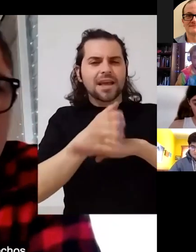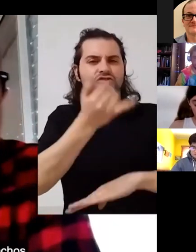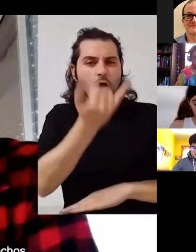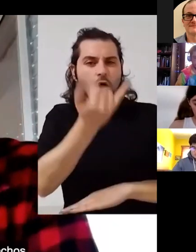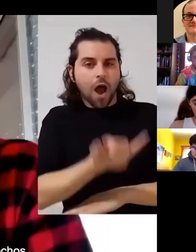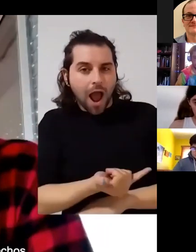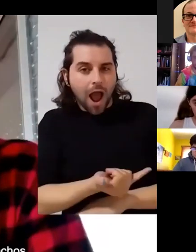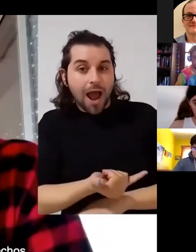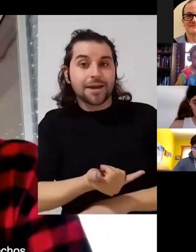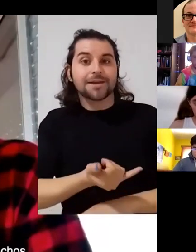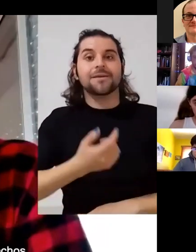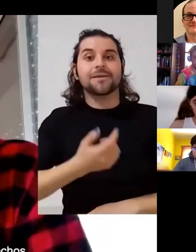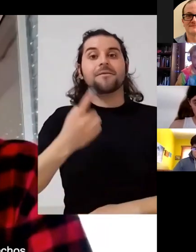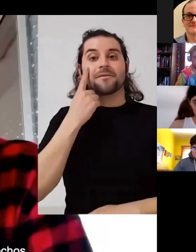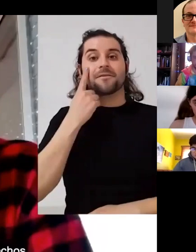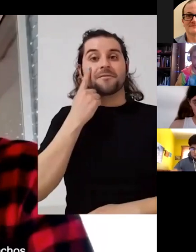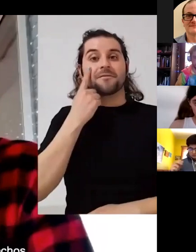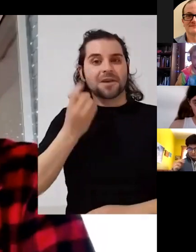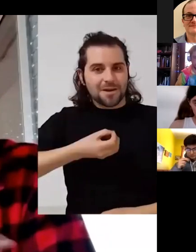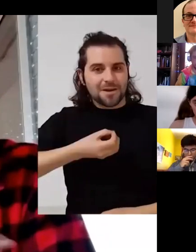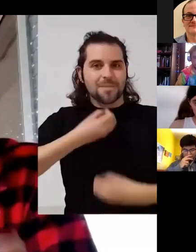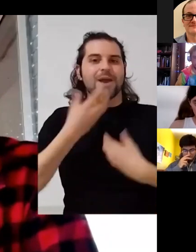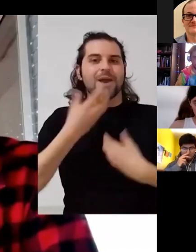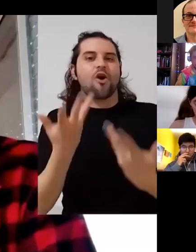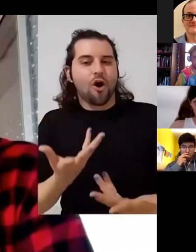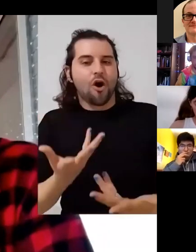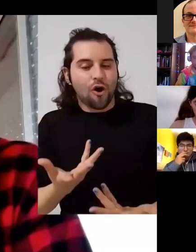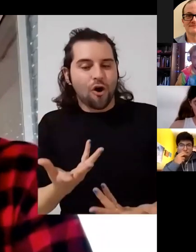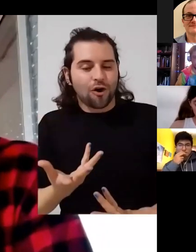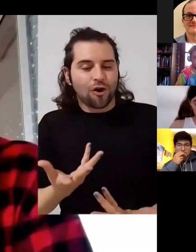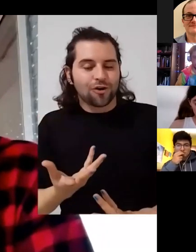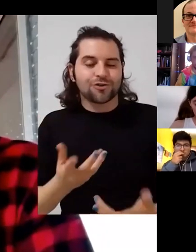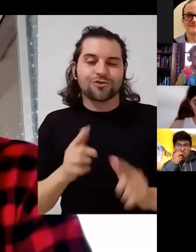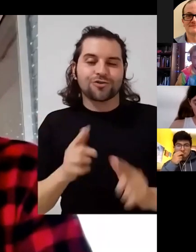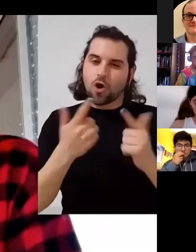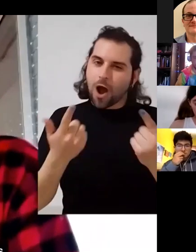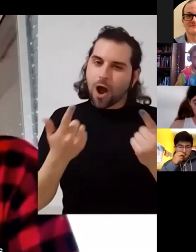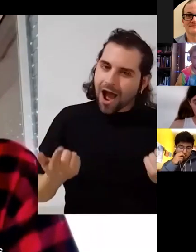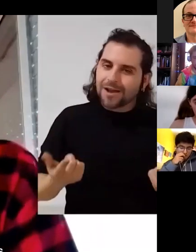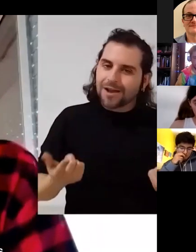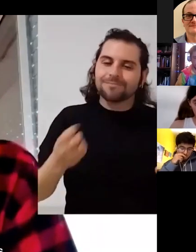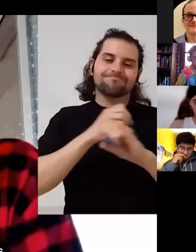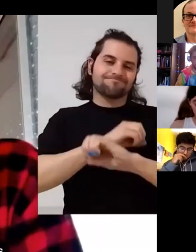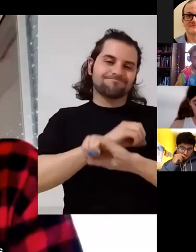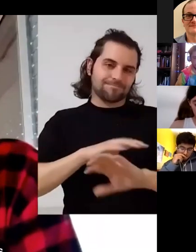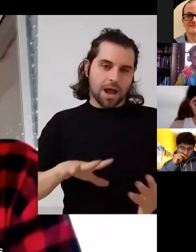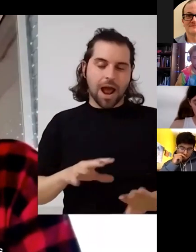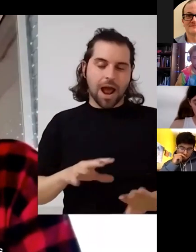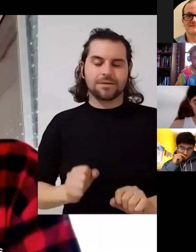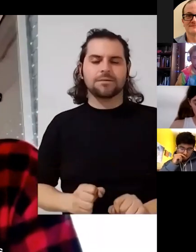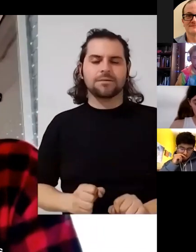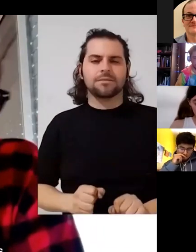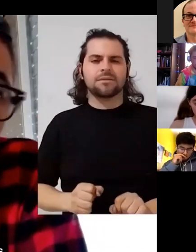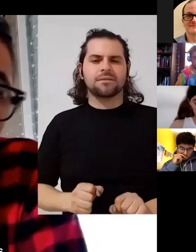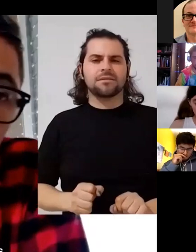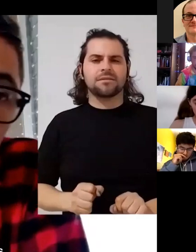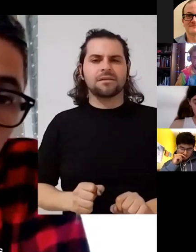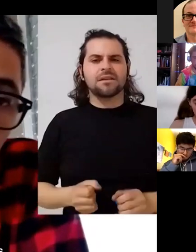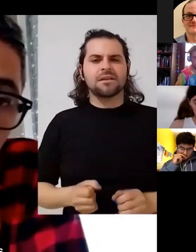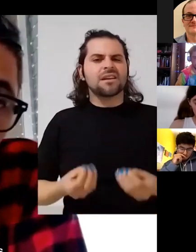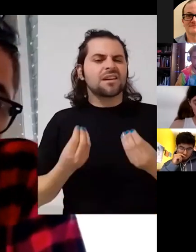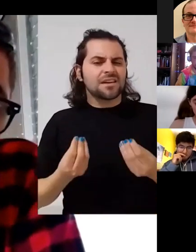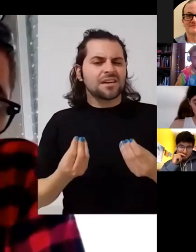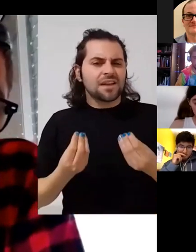worse conditions of life. So this combination of rights that is crystallized in our